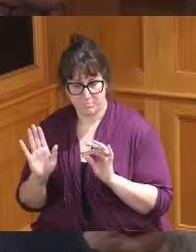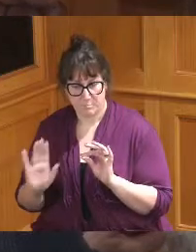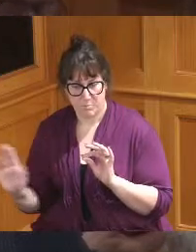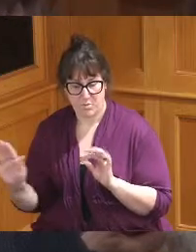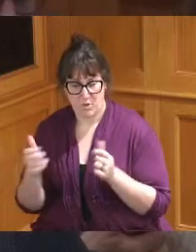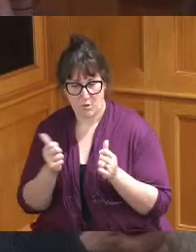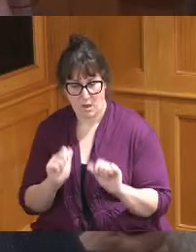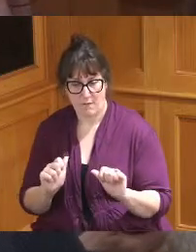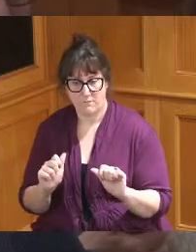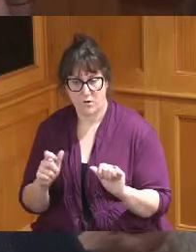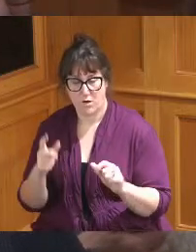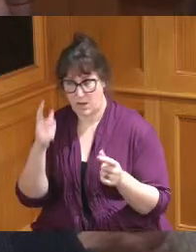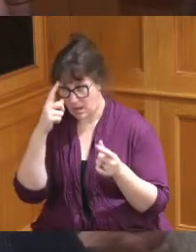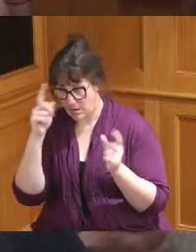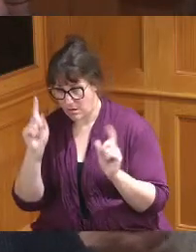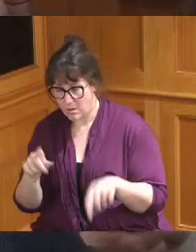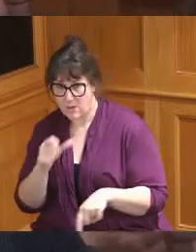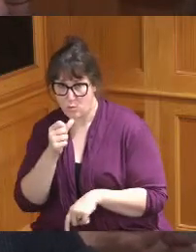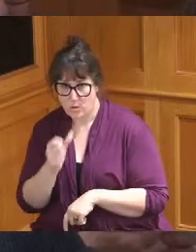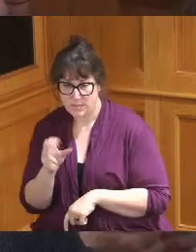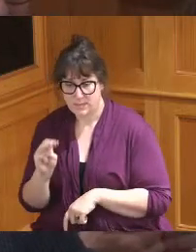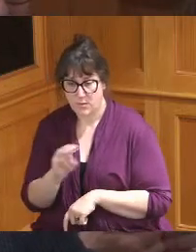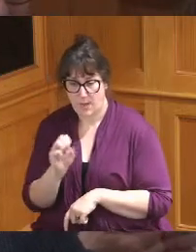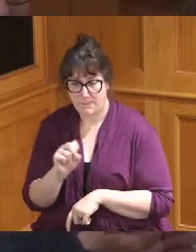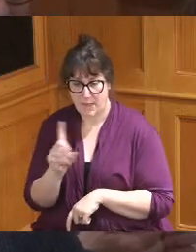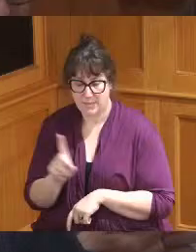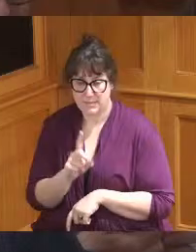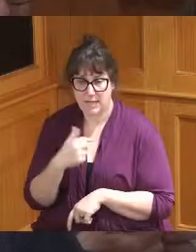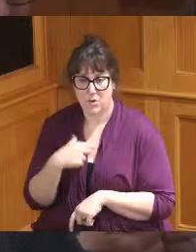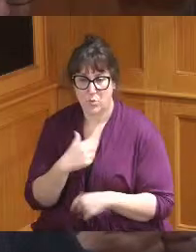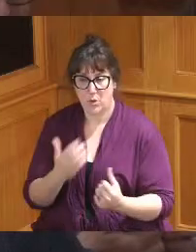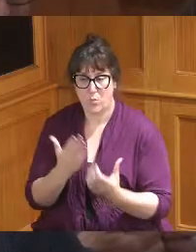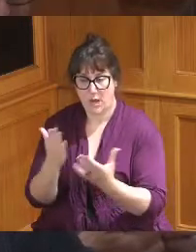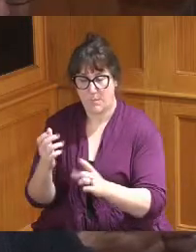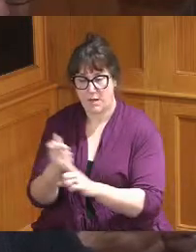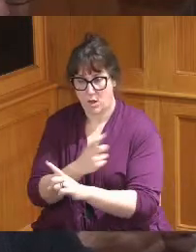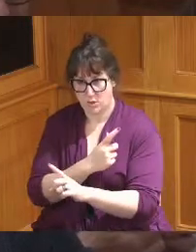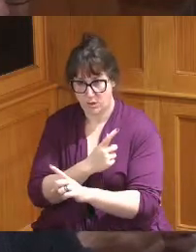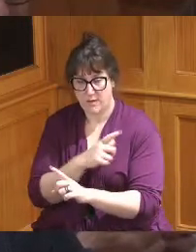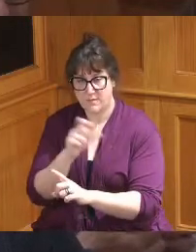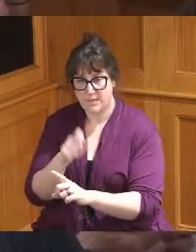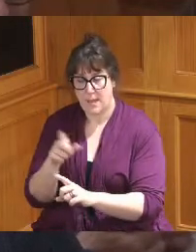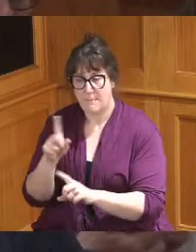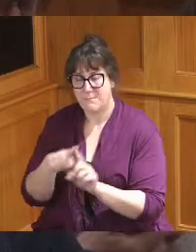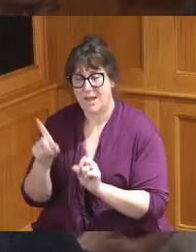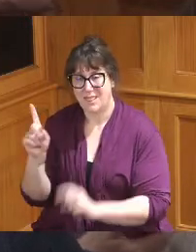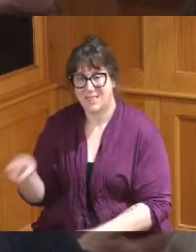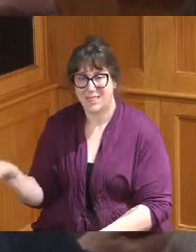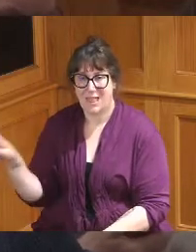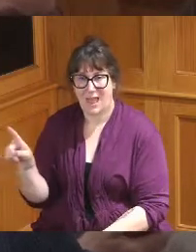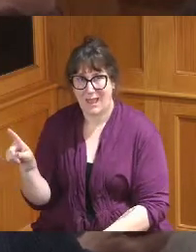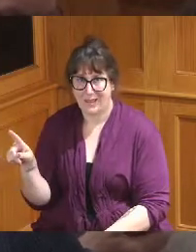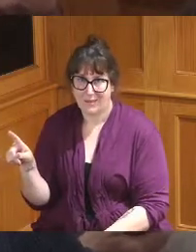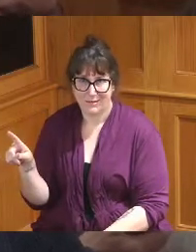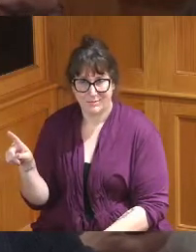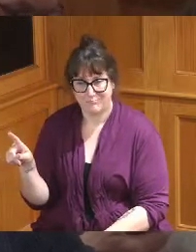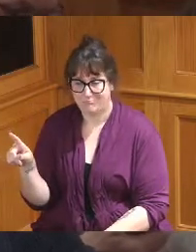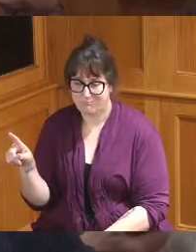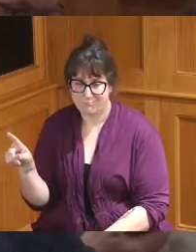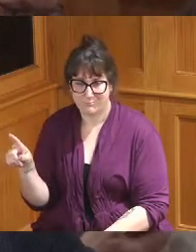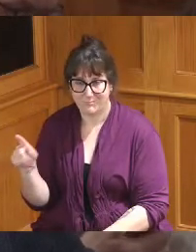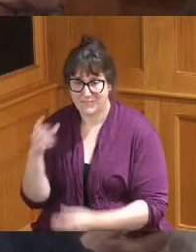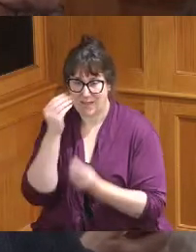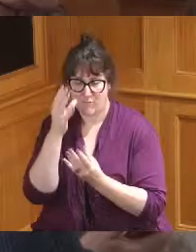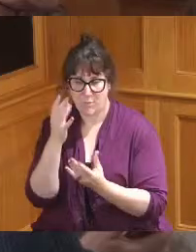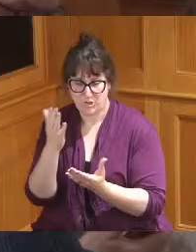consensus, and that we were MSD and the county administration were recommending these alternatives, but they have not really, had this information for a long